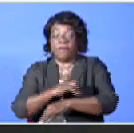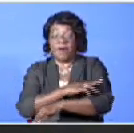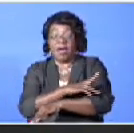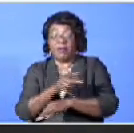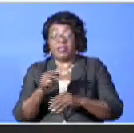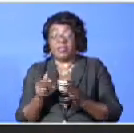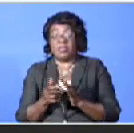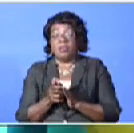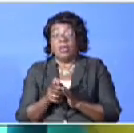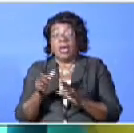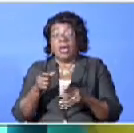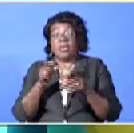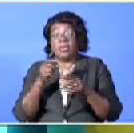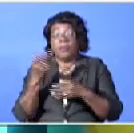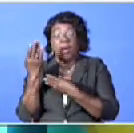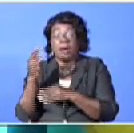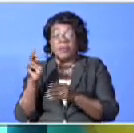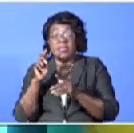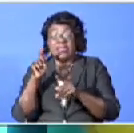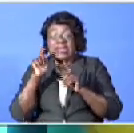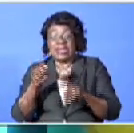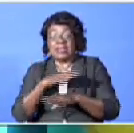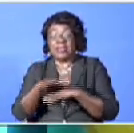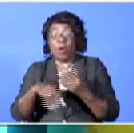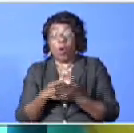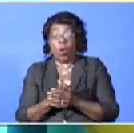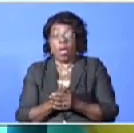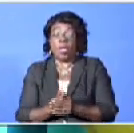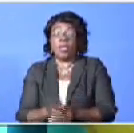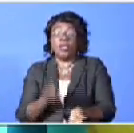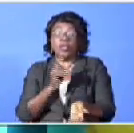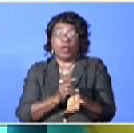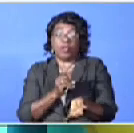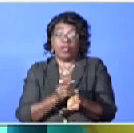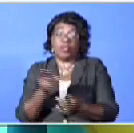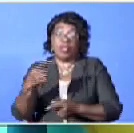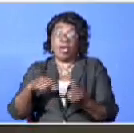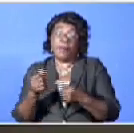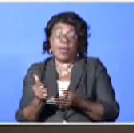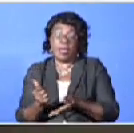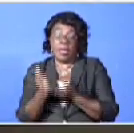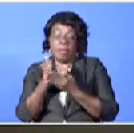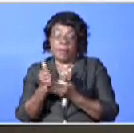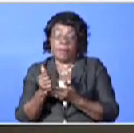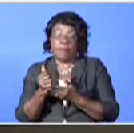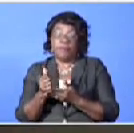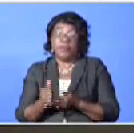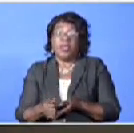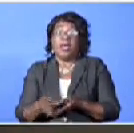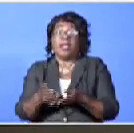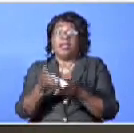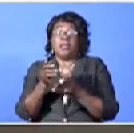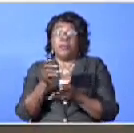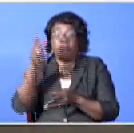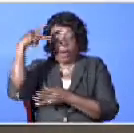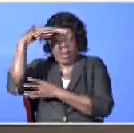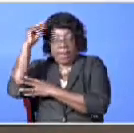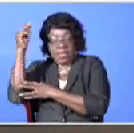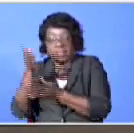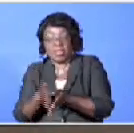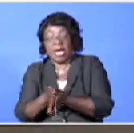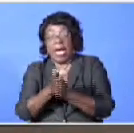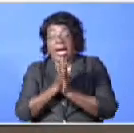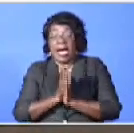novel coronavirus. It also comes a day after Prime Minister the Most Honorable Dr. Hubert Minnis appealed to doctors in the private sector to assist